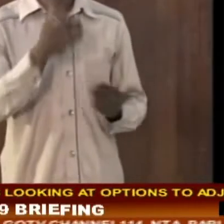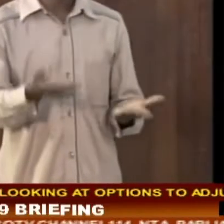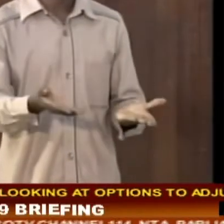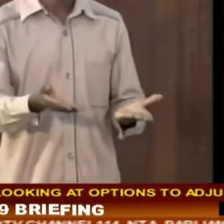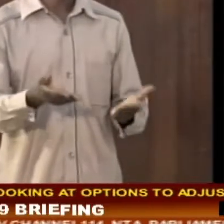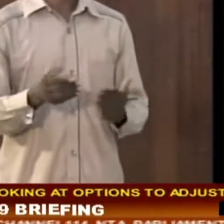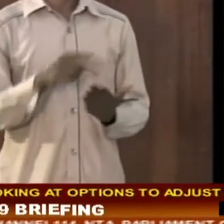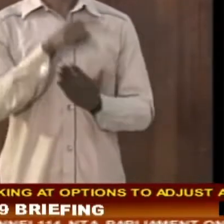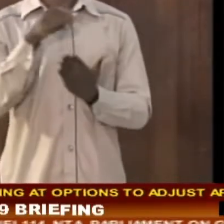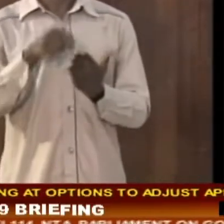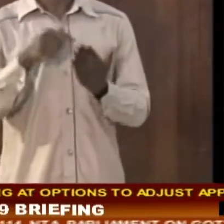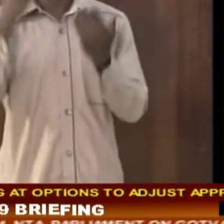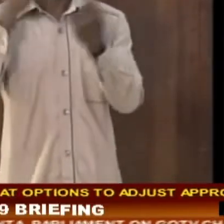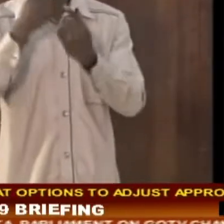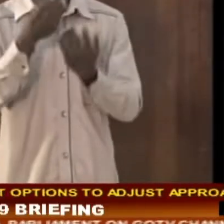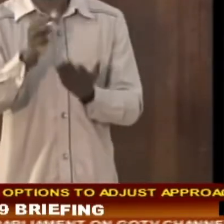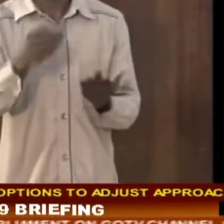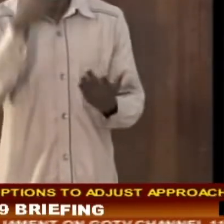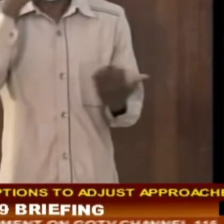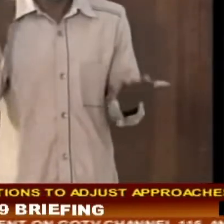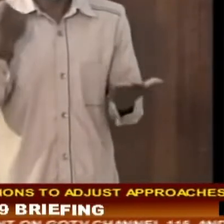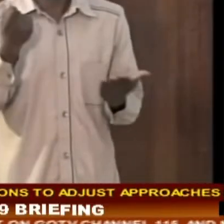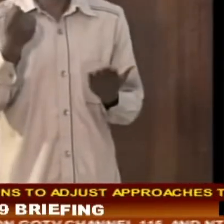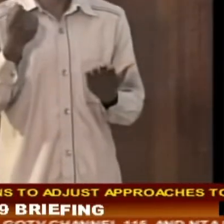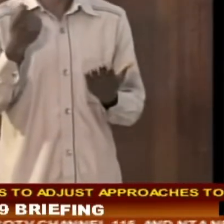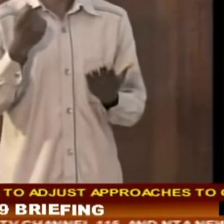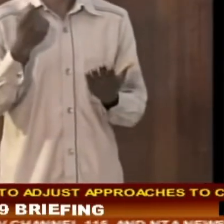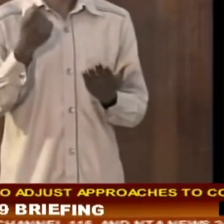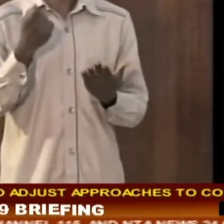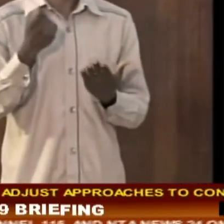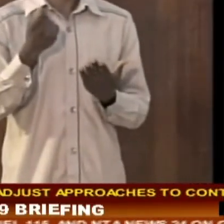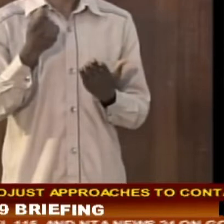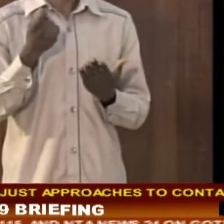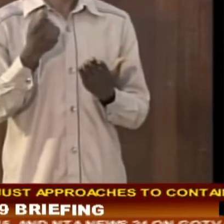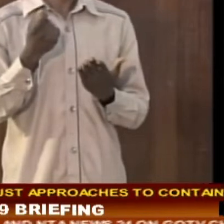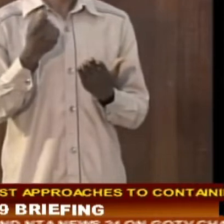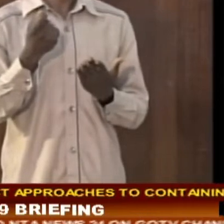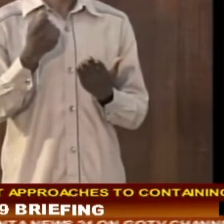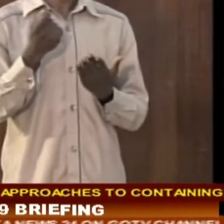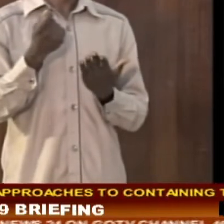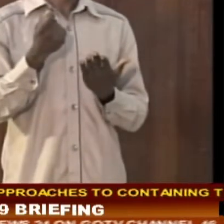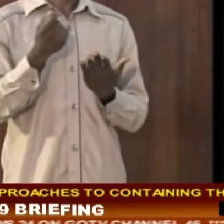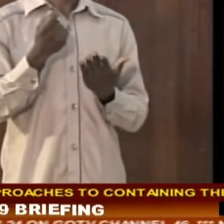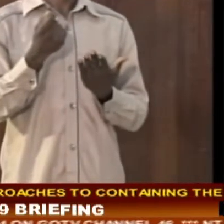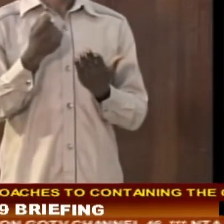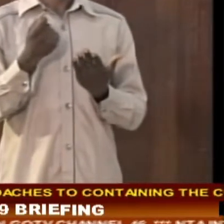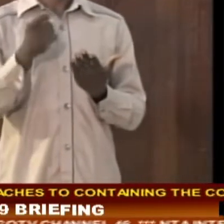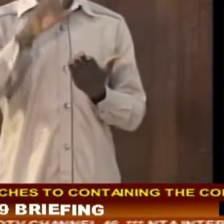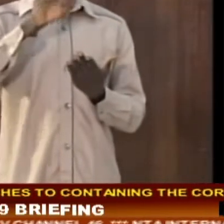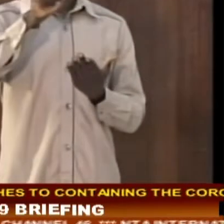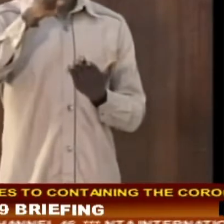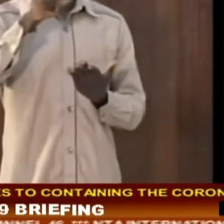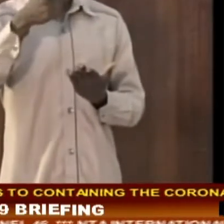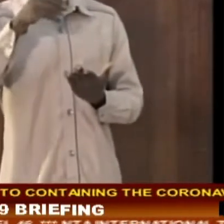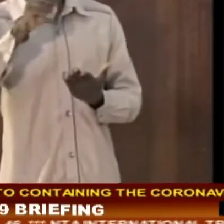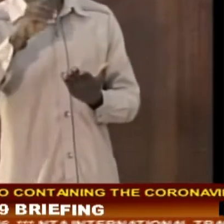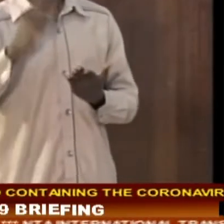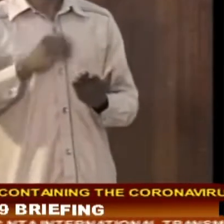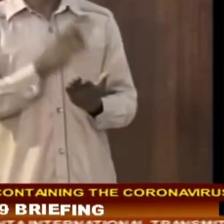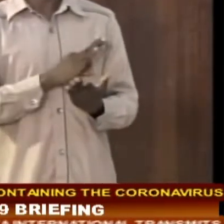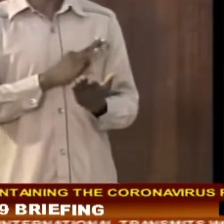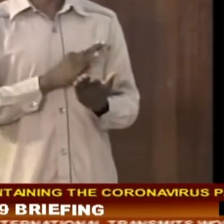this really concerns him because uh Frid forwarders um are threatening to go on strike over